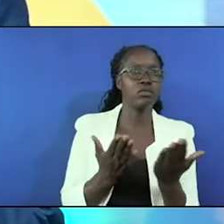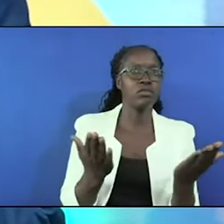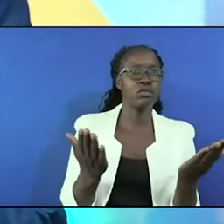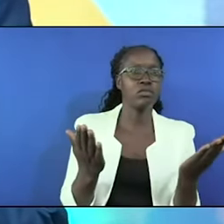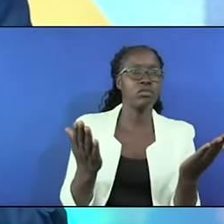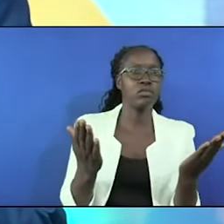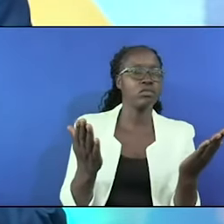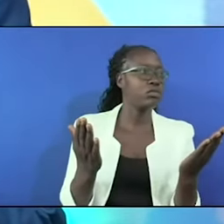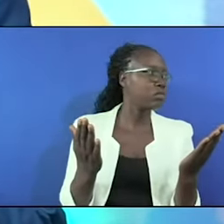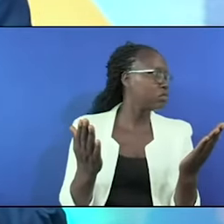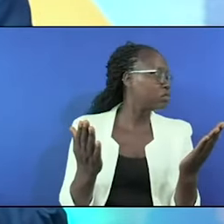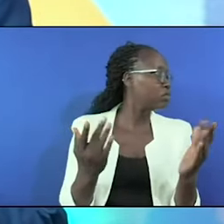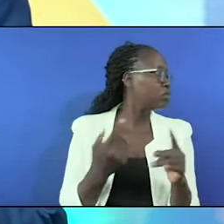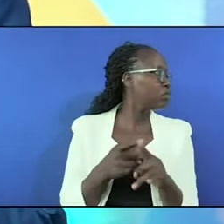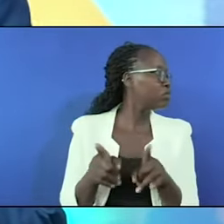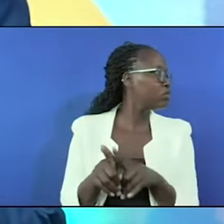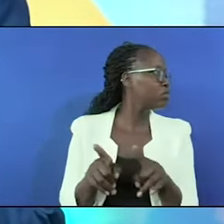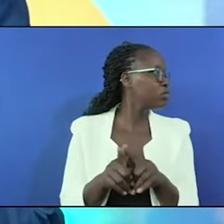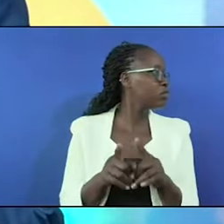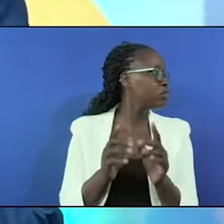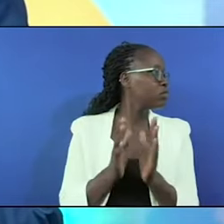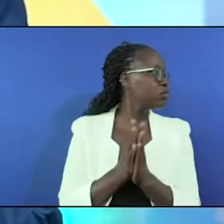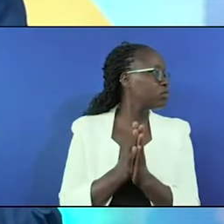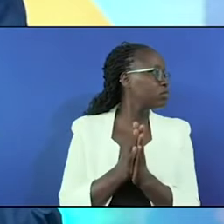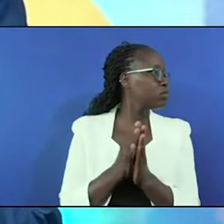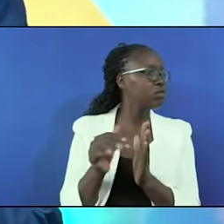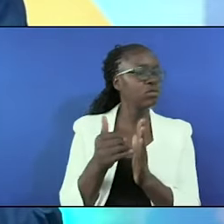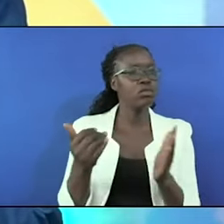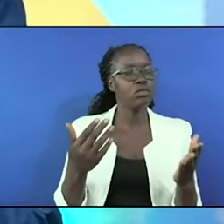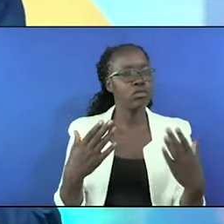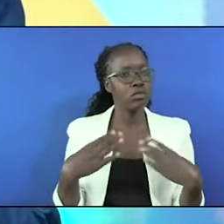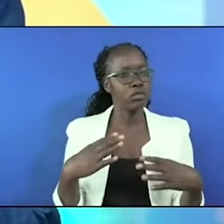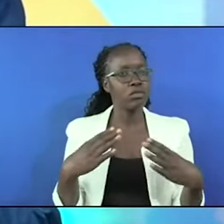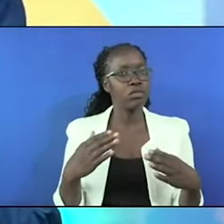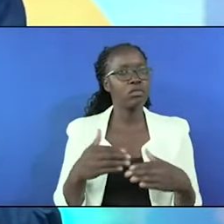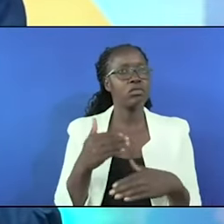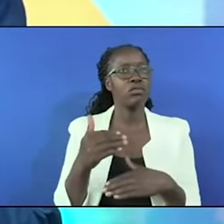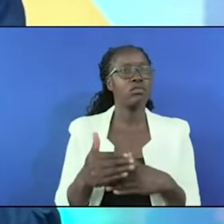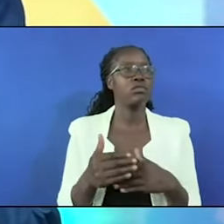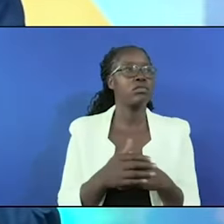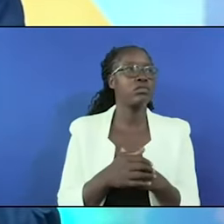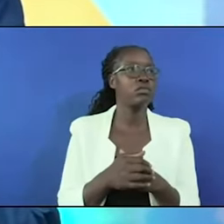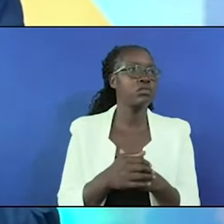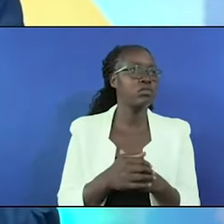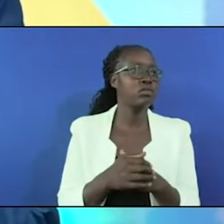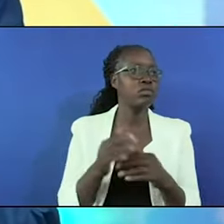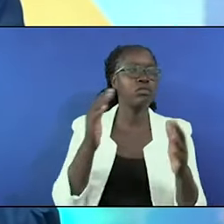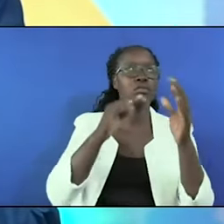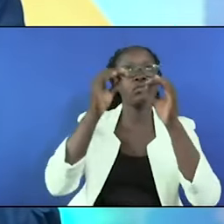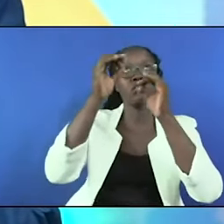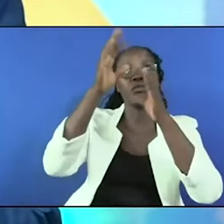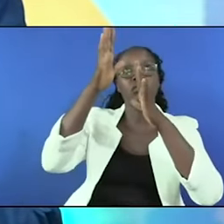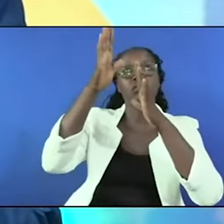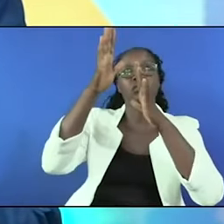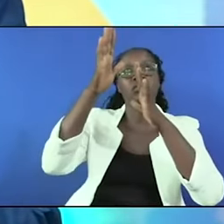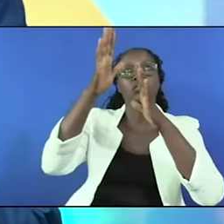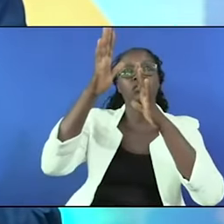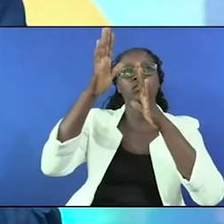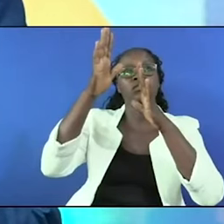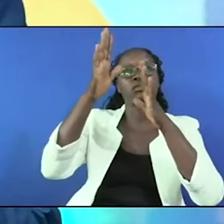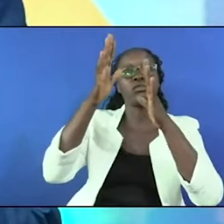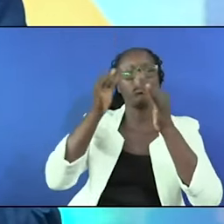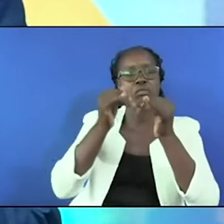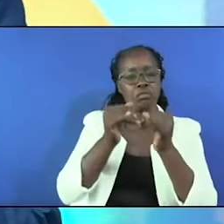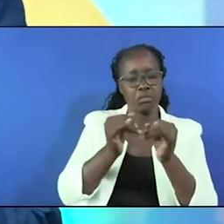to. But I also want to pray for other people after this. Heavenly Father, they